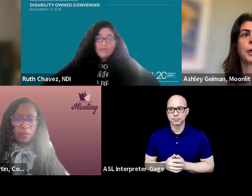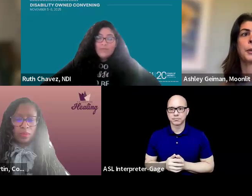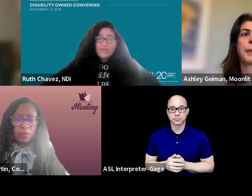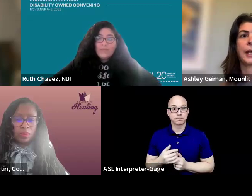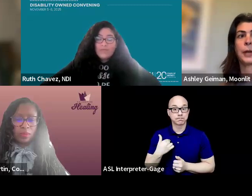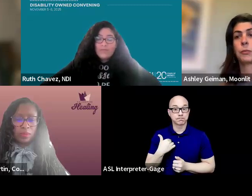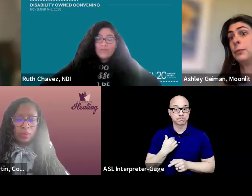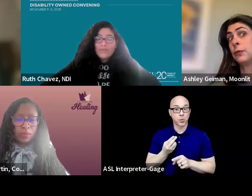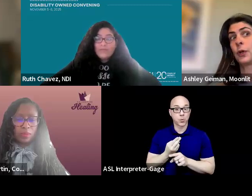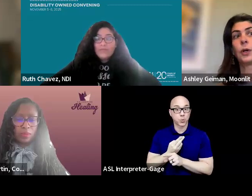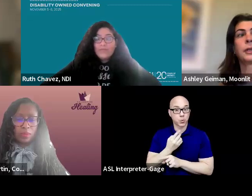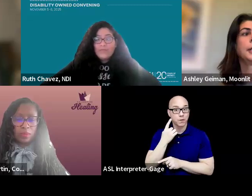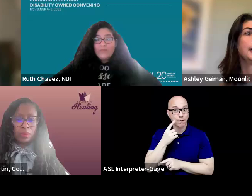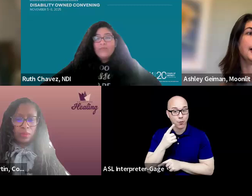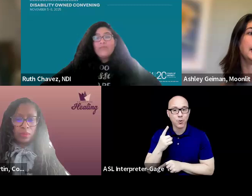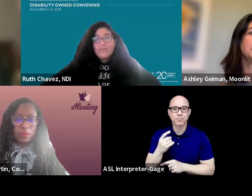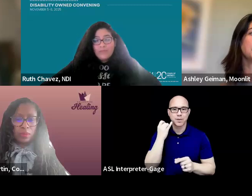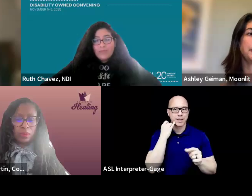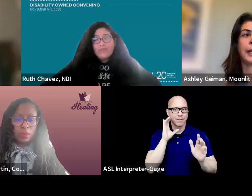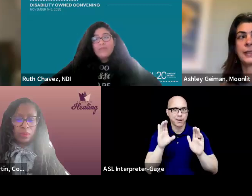and for background removal,